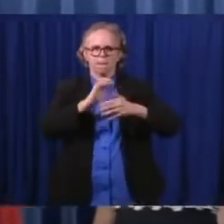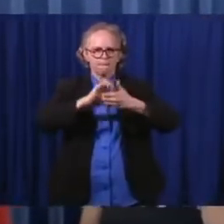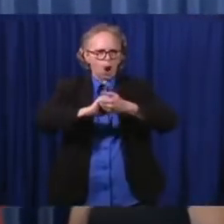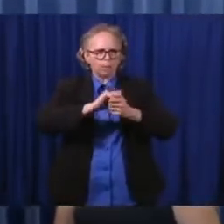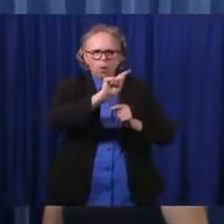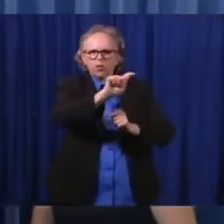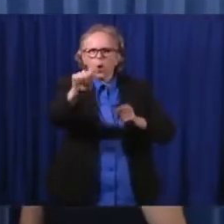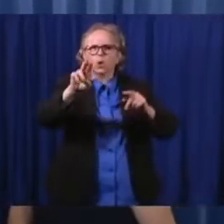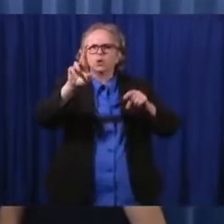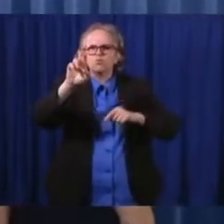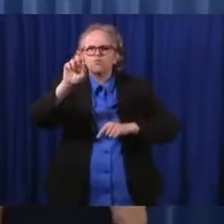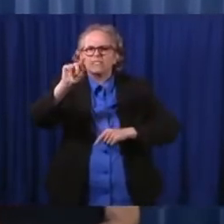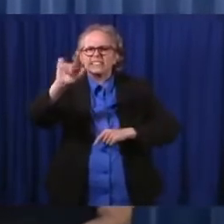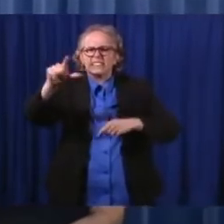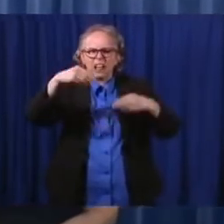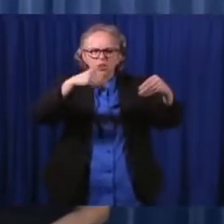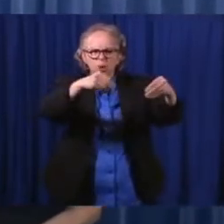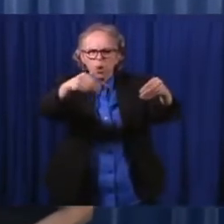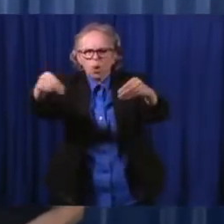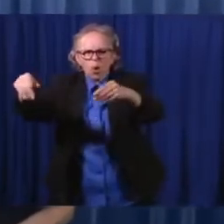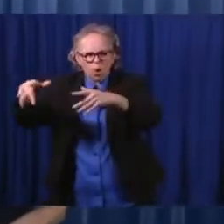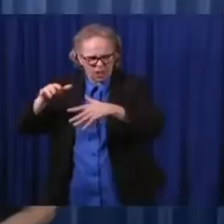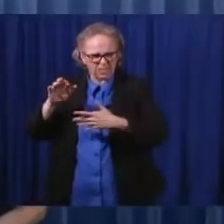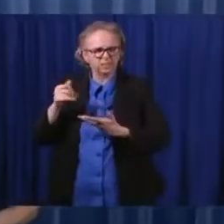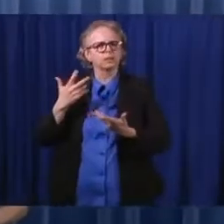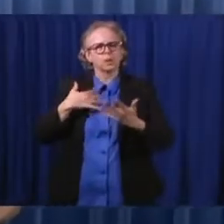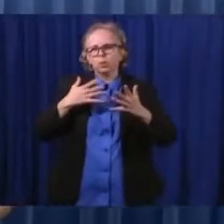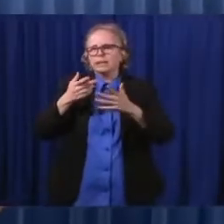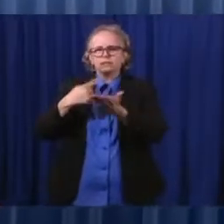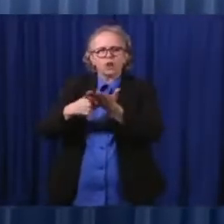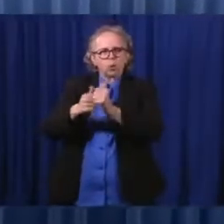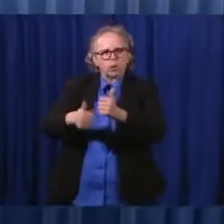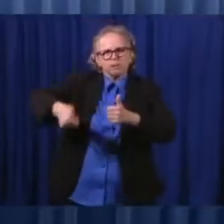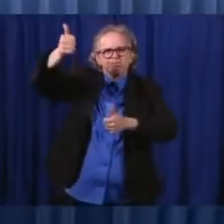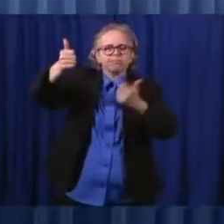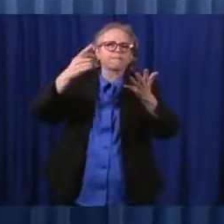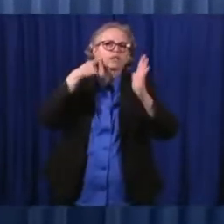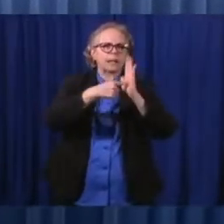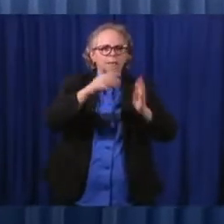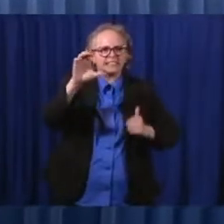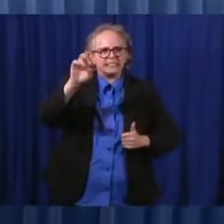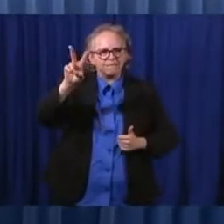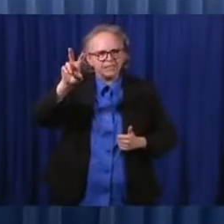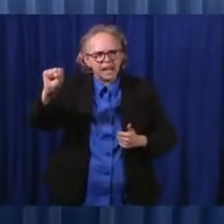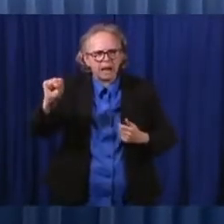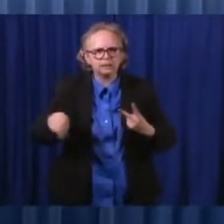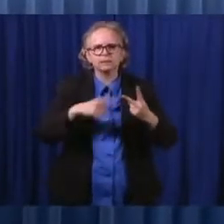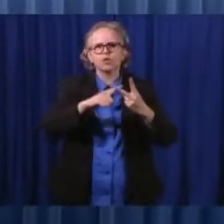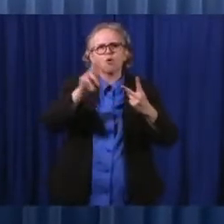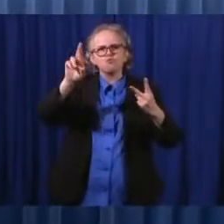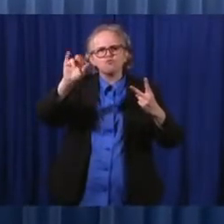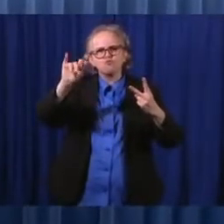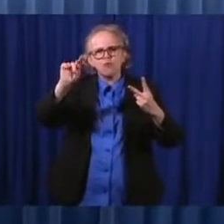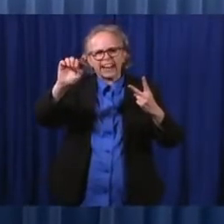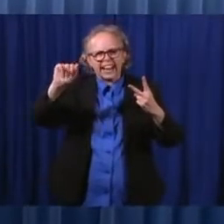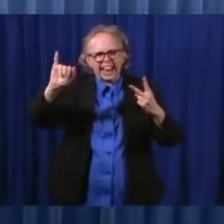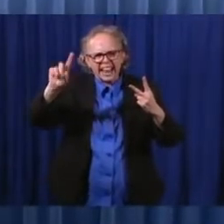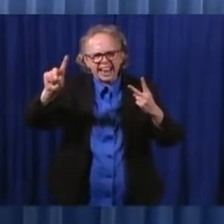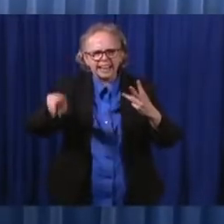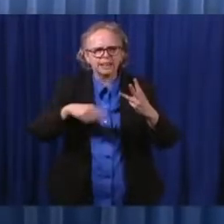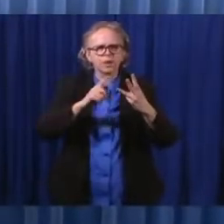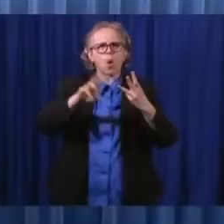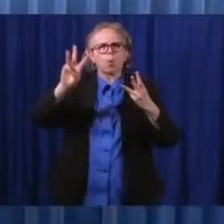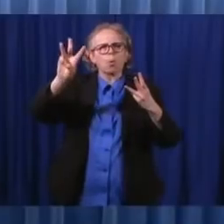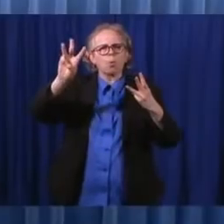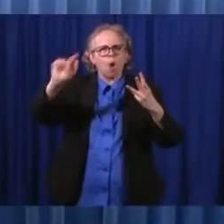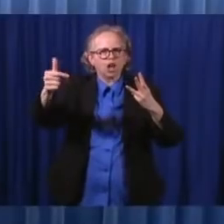team and I spoke with executives from CVS, Rite Aid, Walmart, Walgreens, and Kroger about the importance of testing and how, by identifying